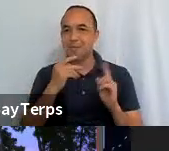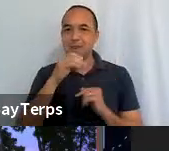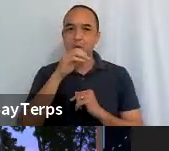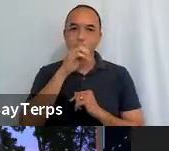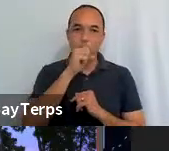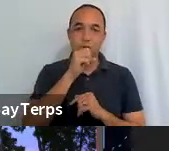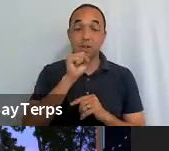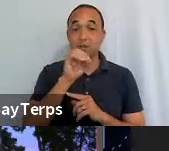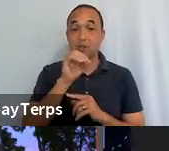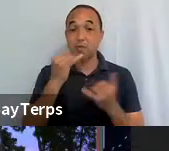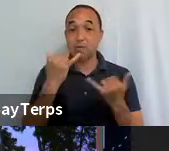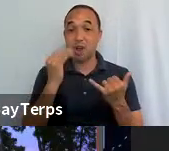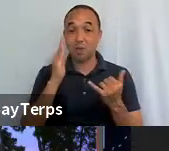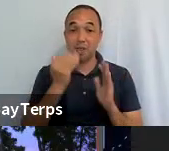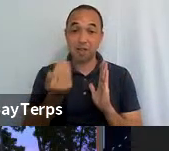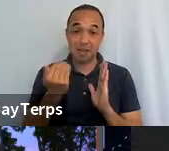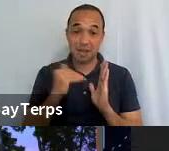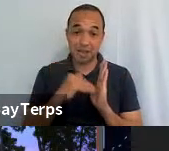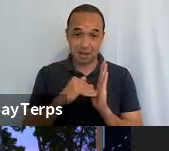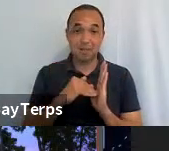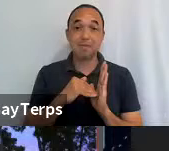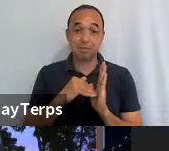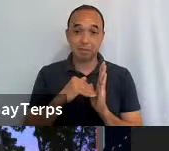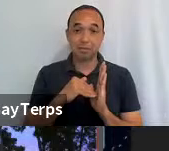I'm going to repeat this process.